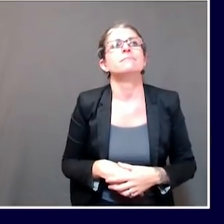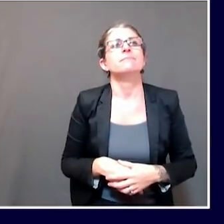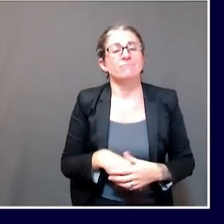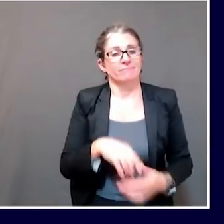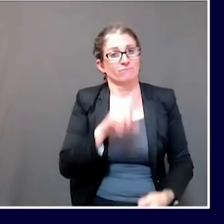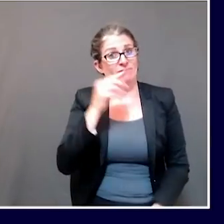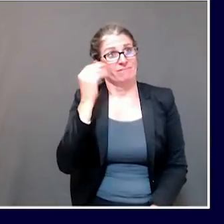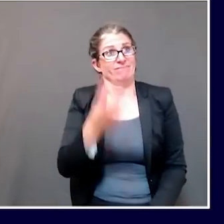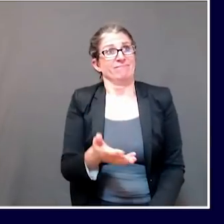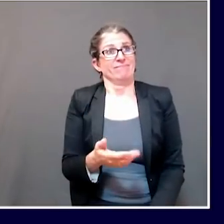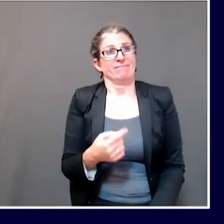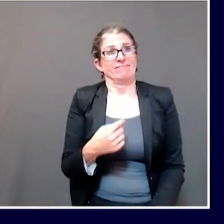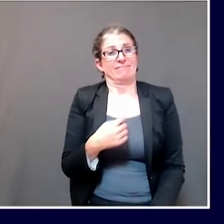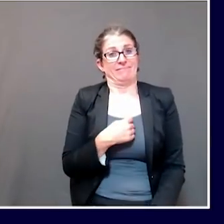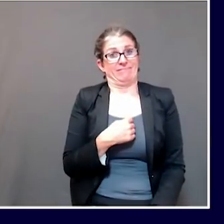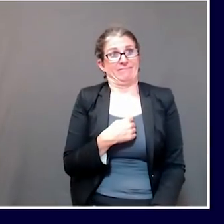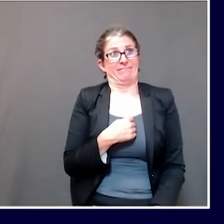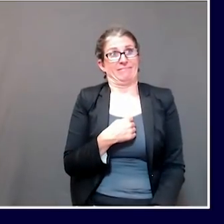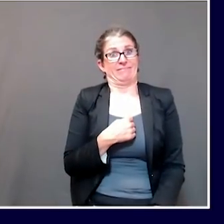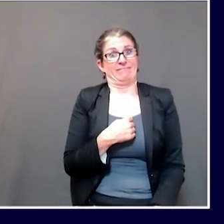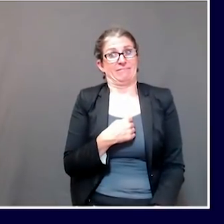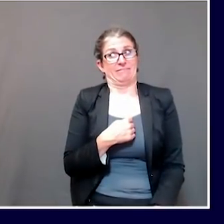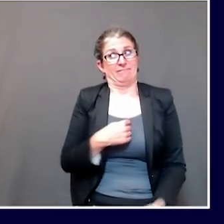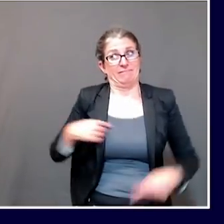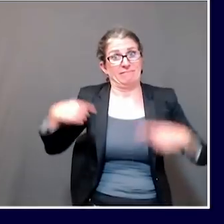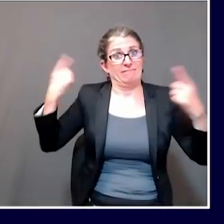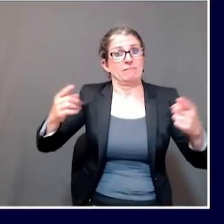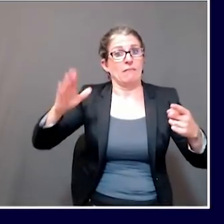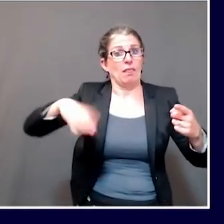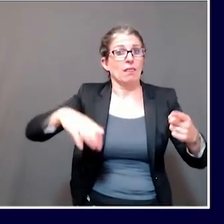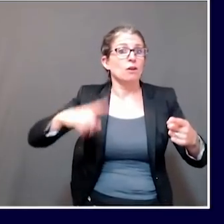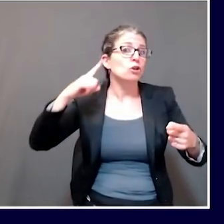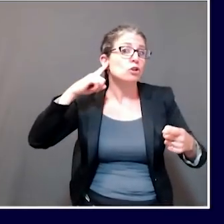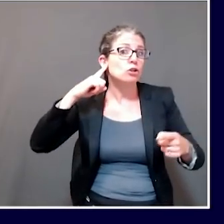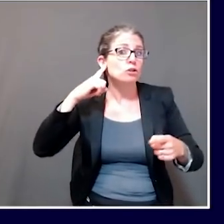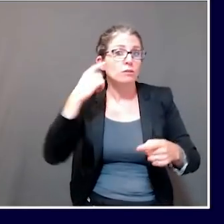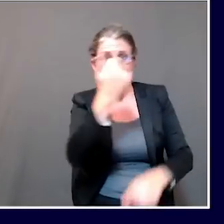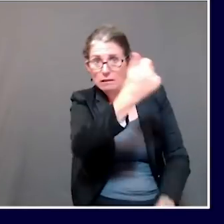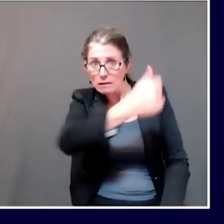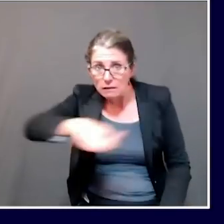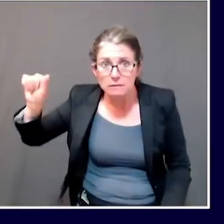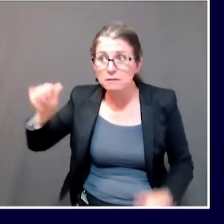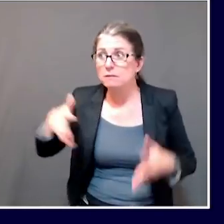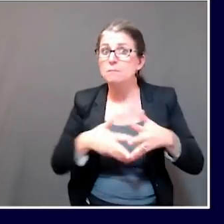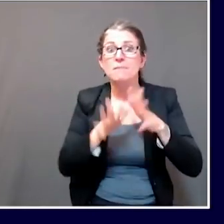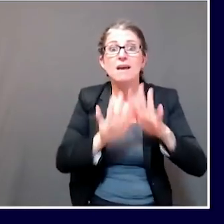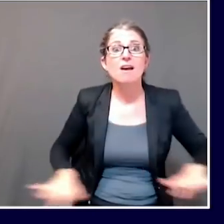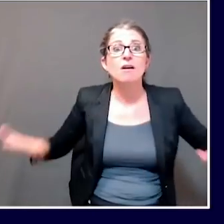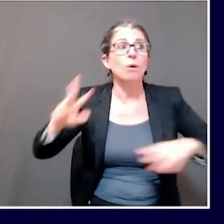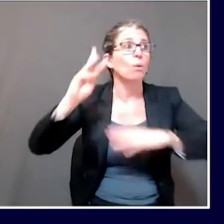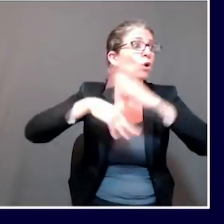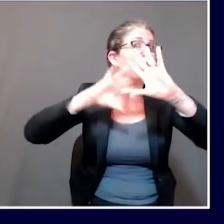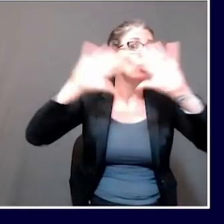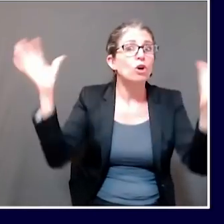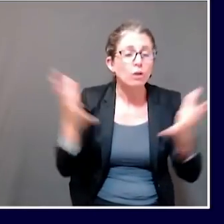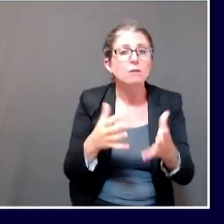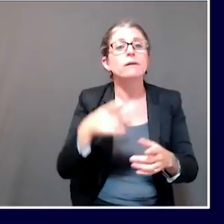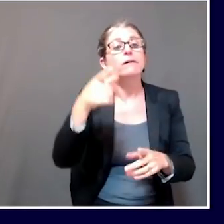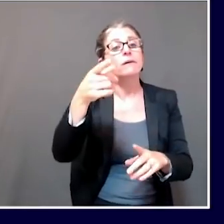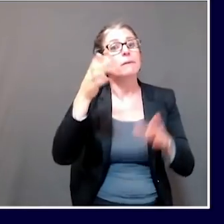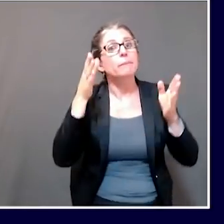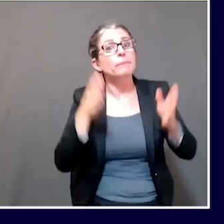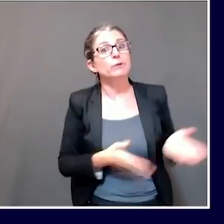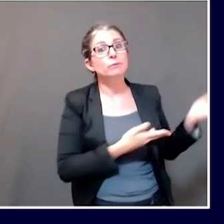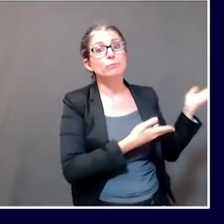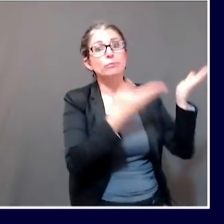of situations where outbreaks have been generated because somebody put their hand on a bag with COVID-19 on